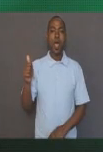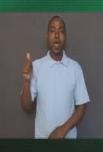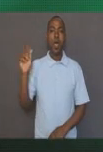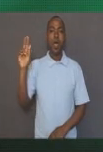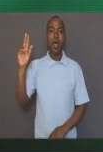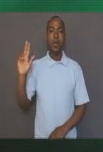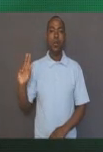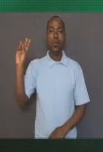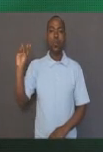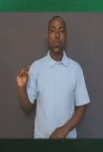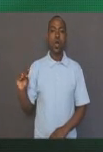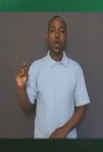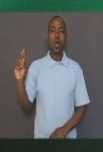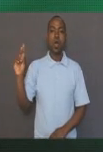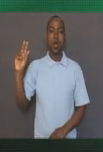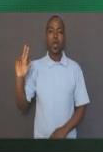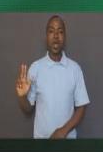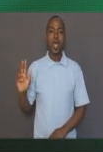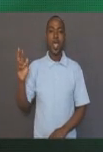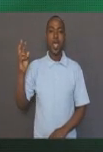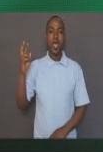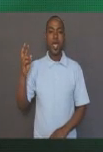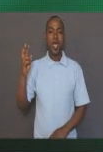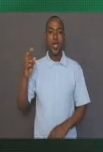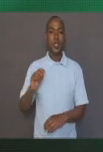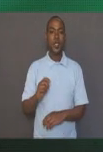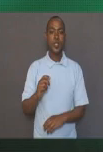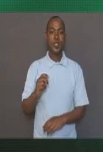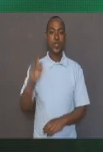Hansen Research Institute, or